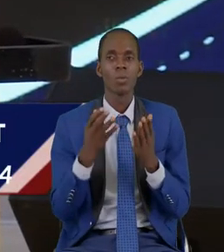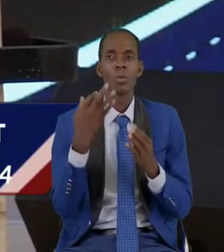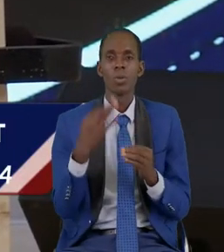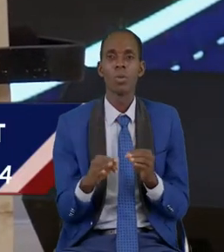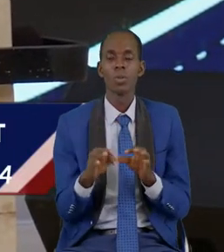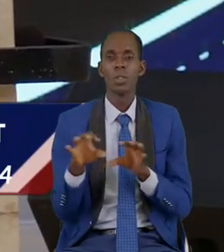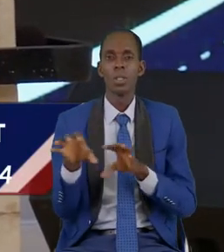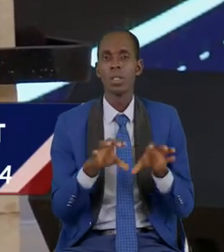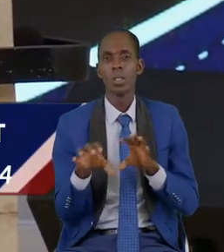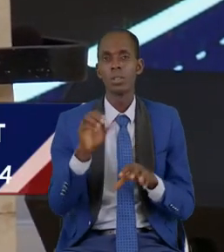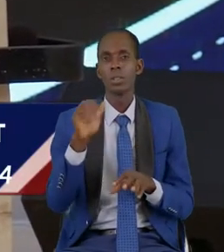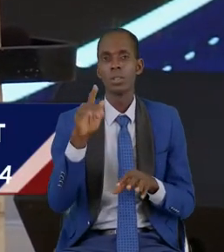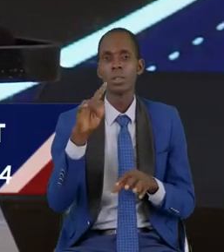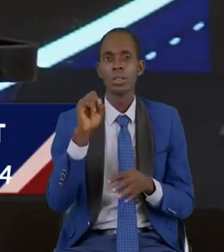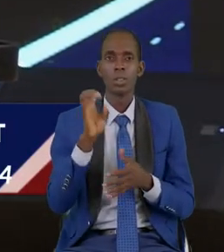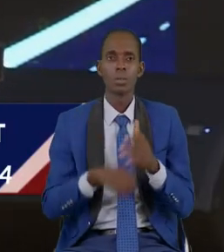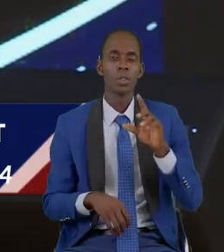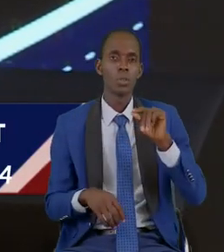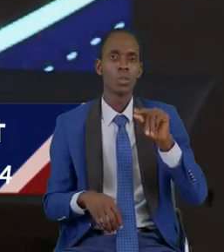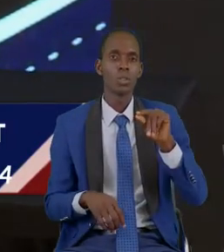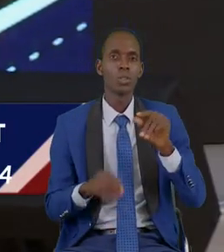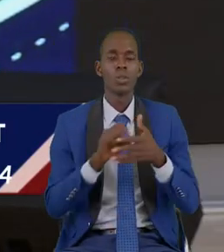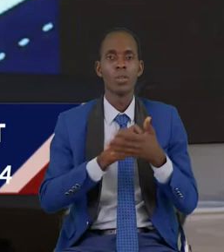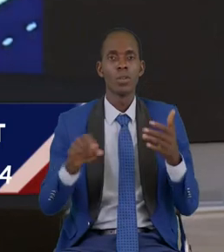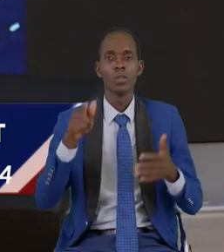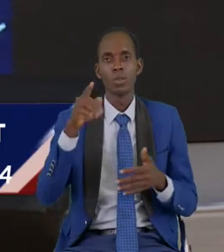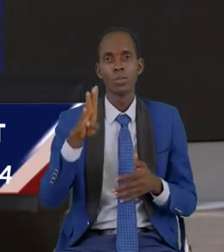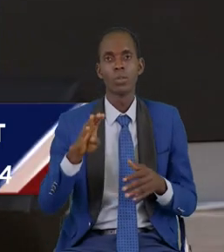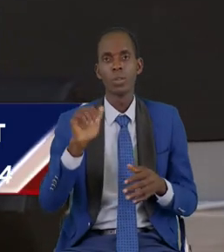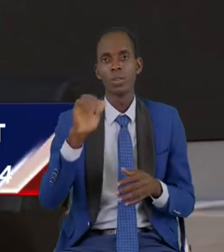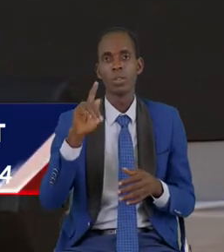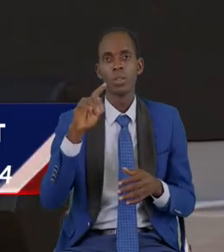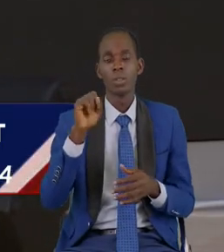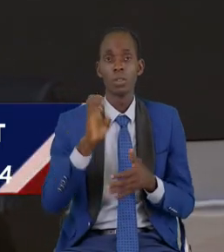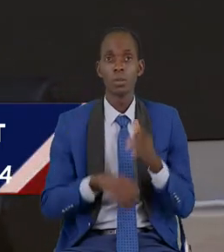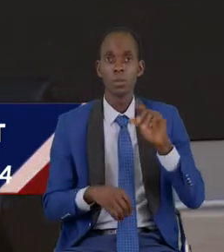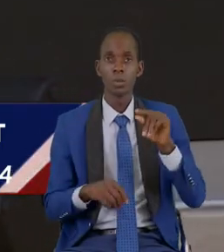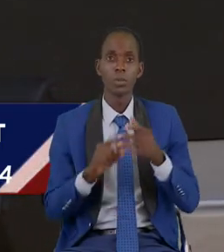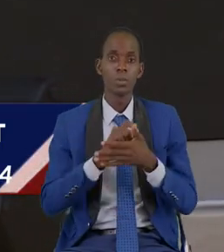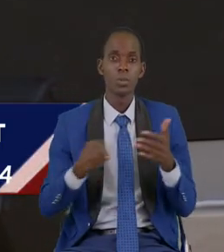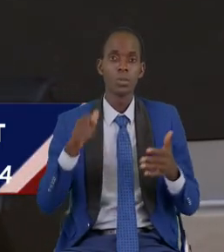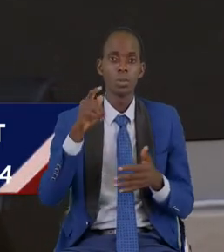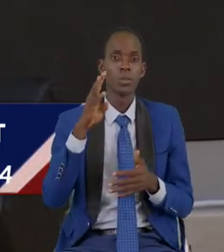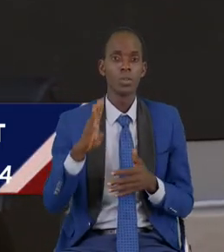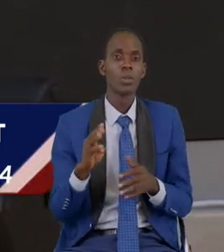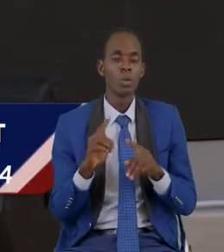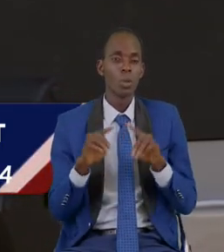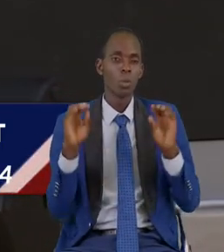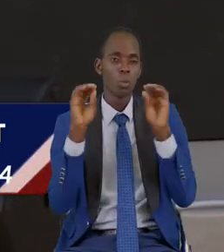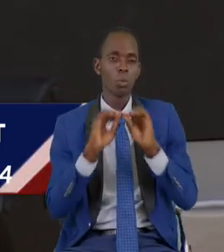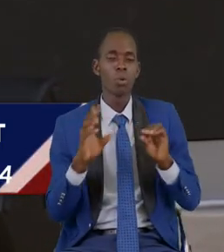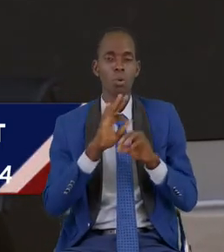20, and we're reading from verse 24. Acts chapter 20 verse 24, but none of these things move